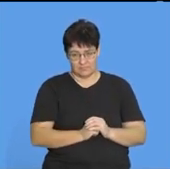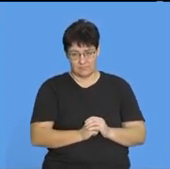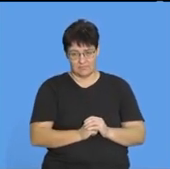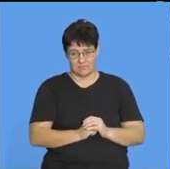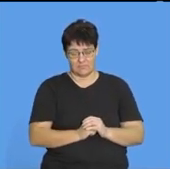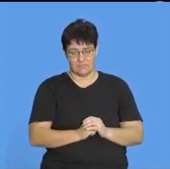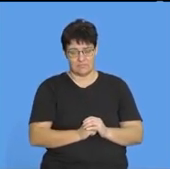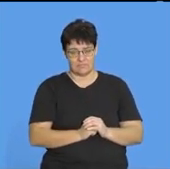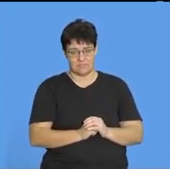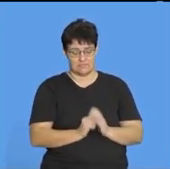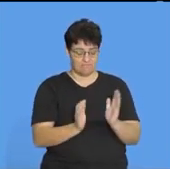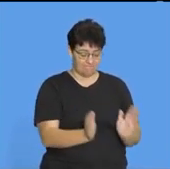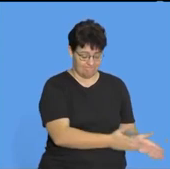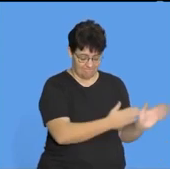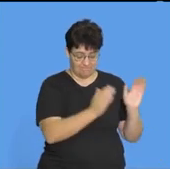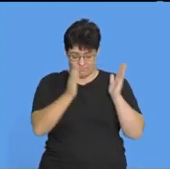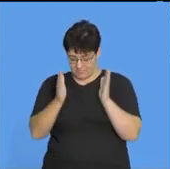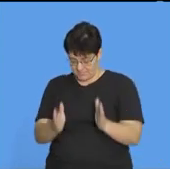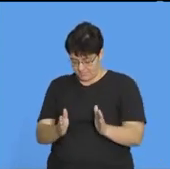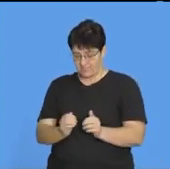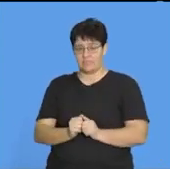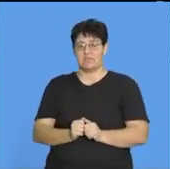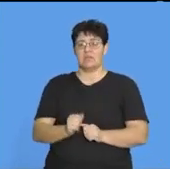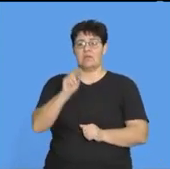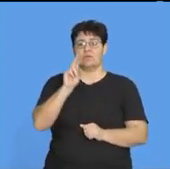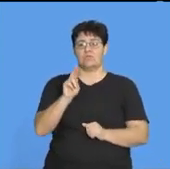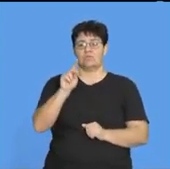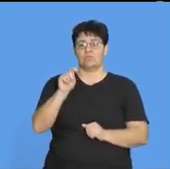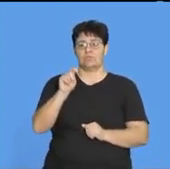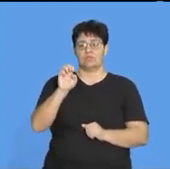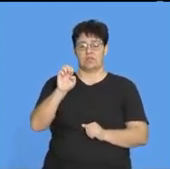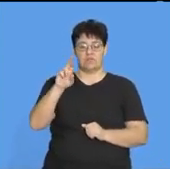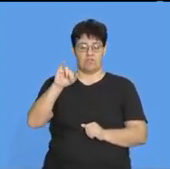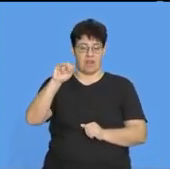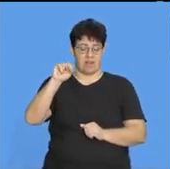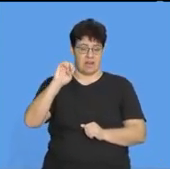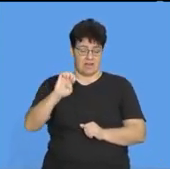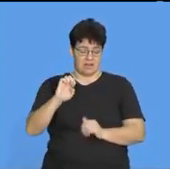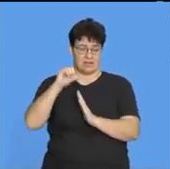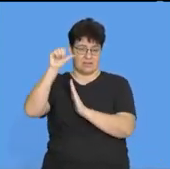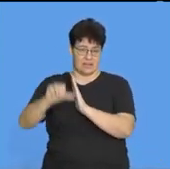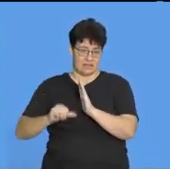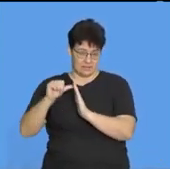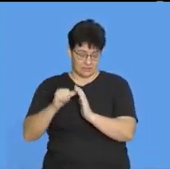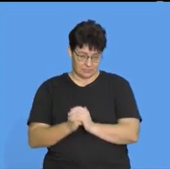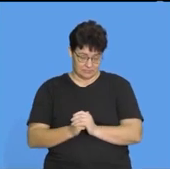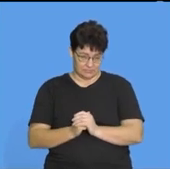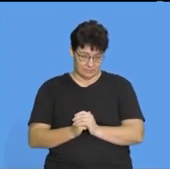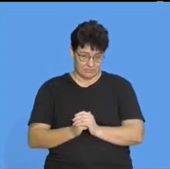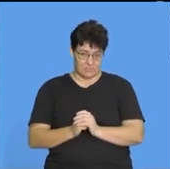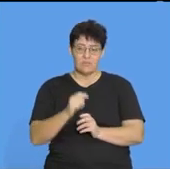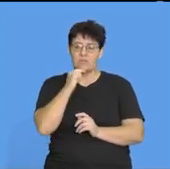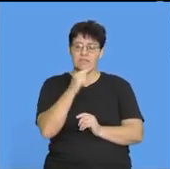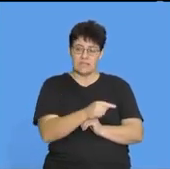Now, let's look at the process of the uterine cycle. So we've mentioned that the endometrium of the